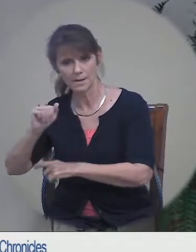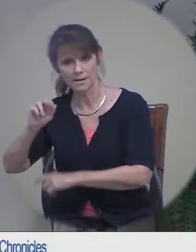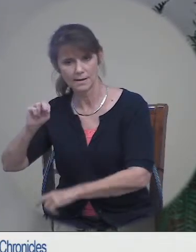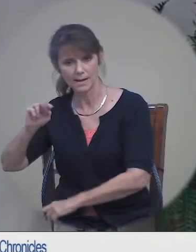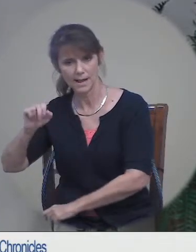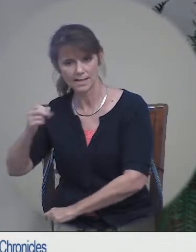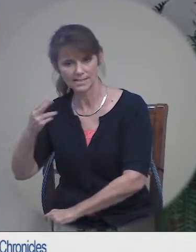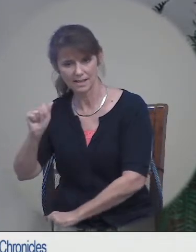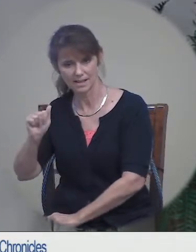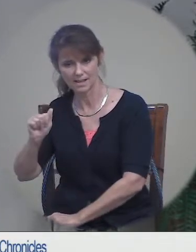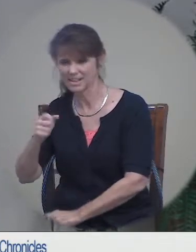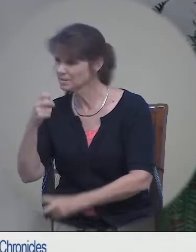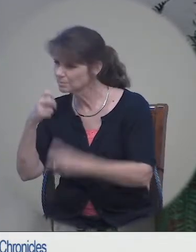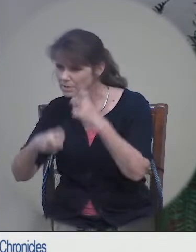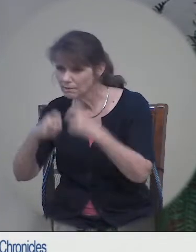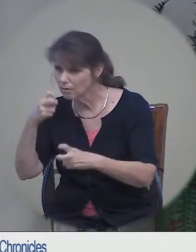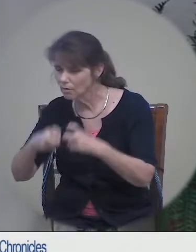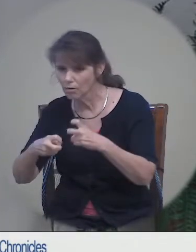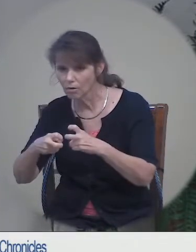difficult problem to solve.